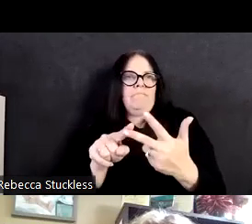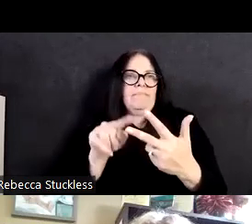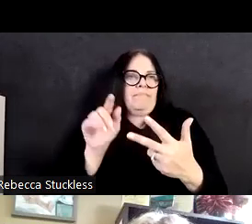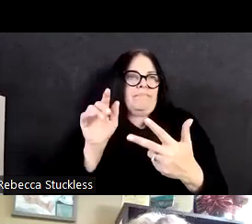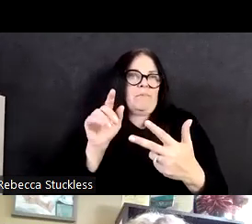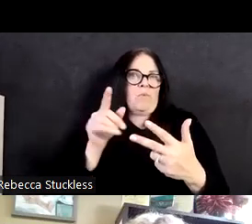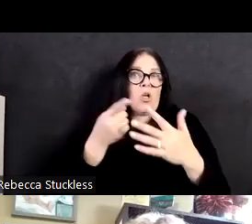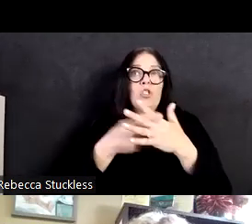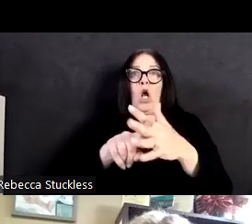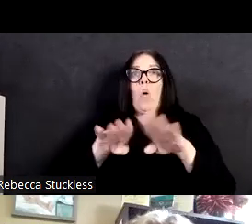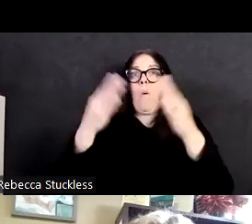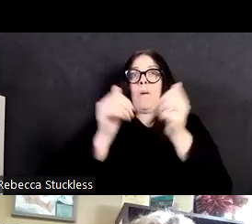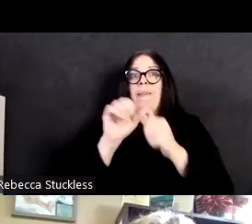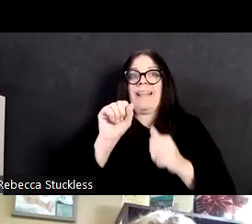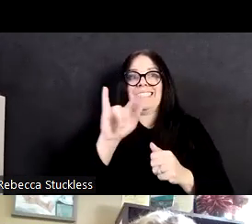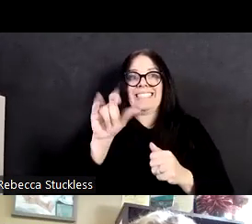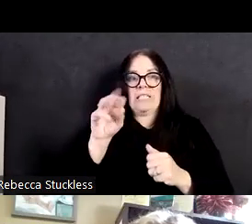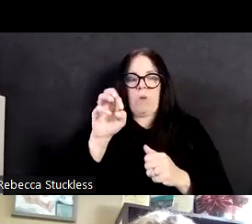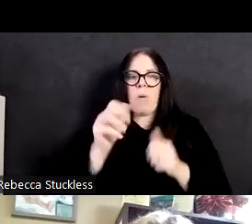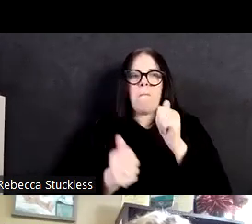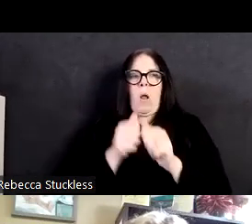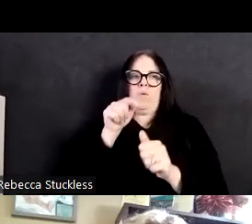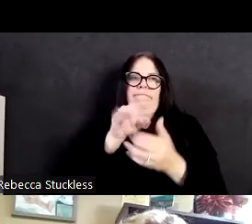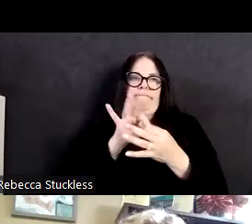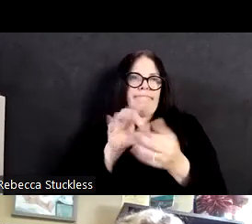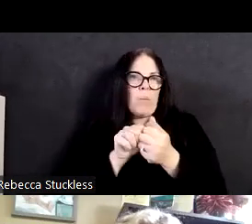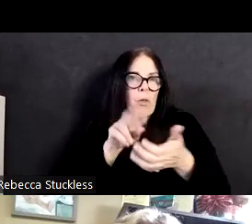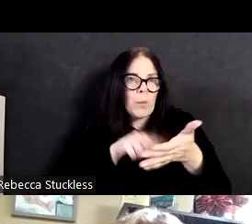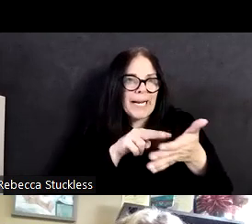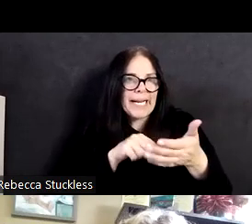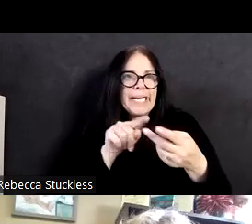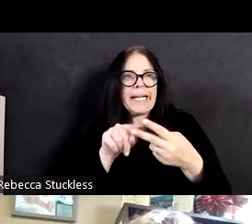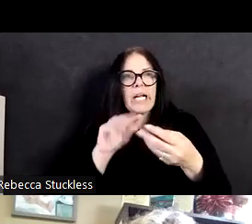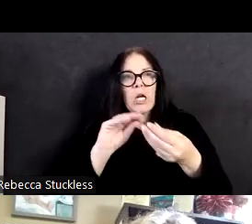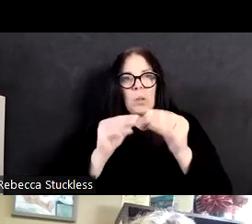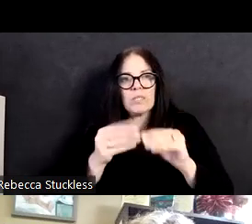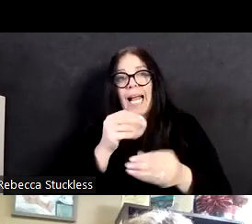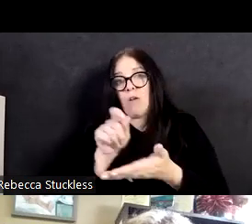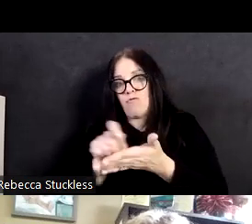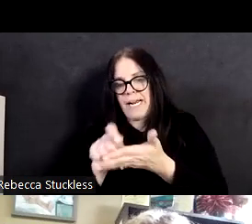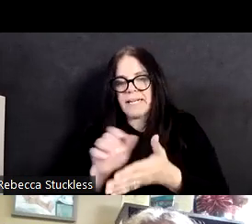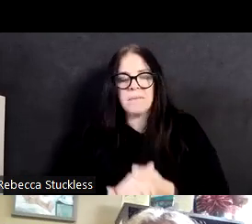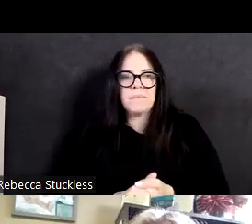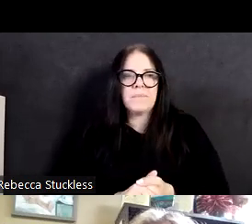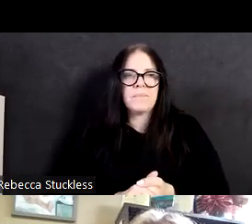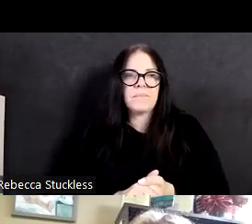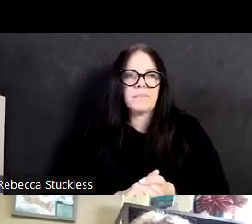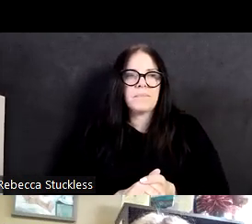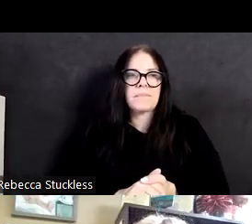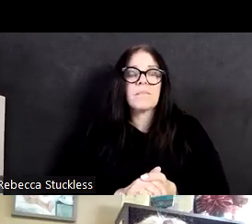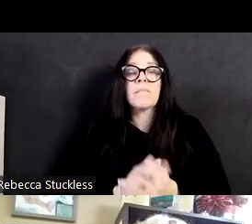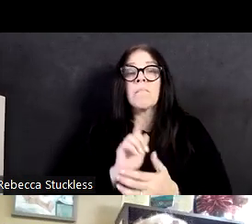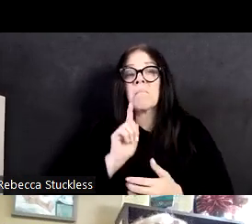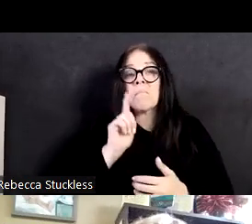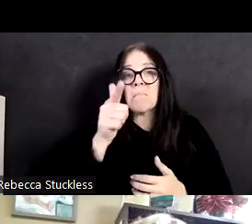was initially incorporated throughout the Ontario College upgrading programs. And then they added